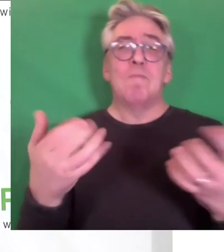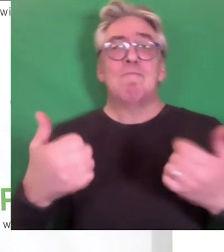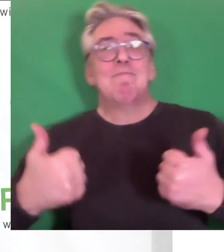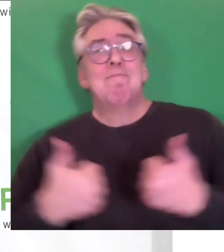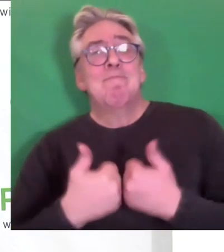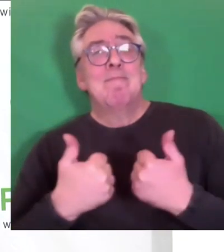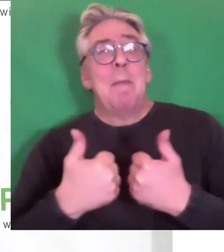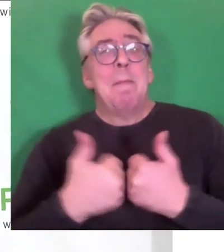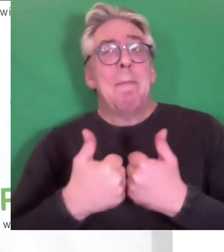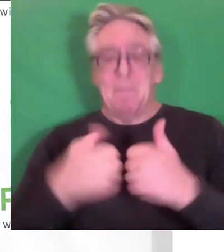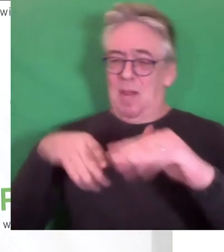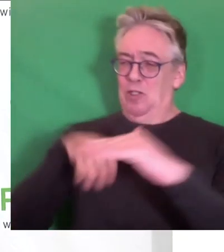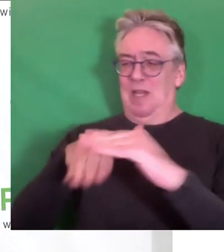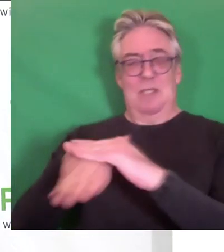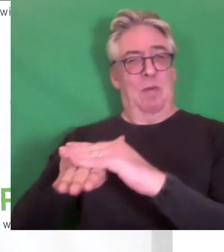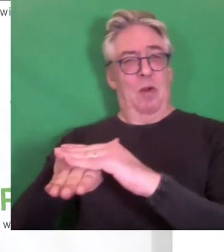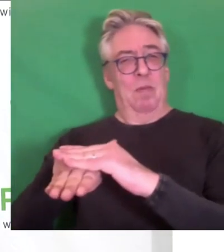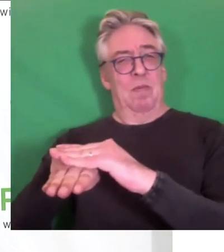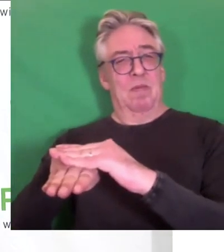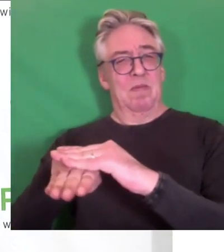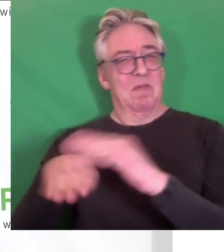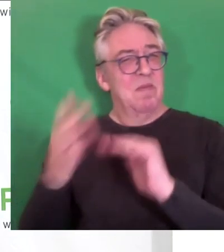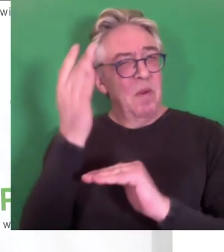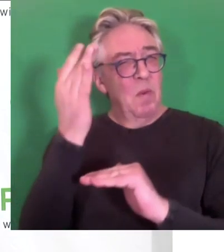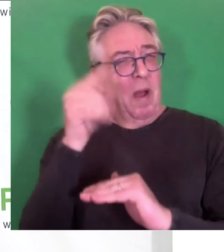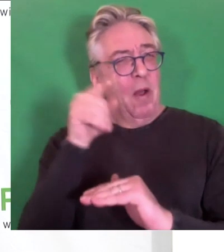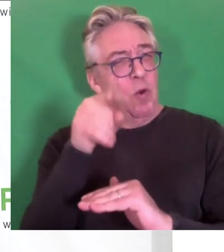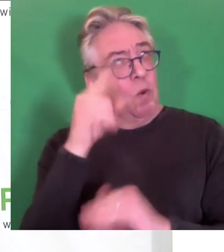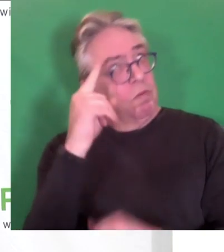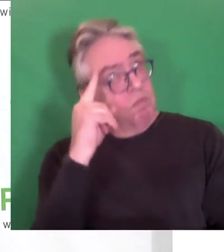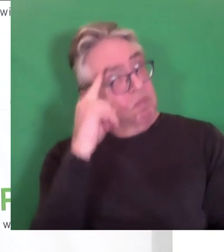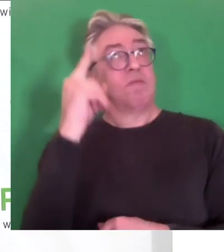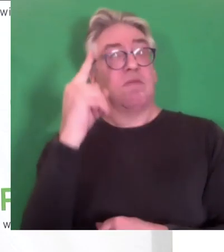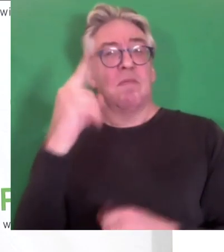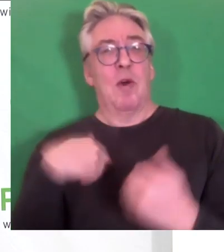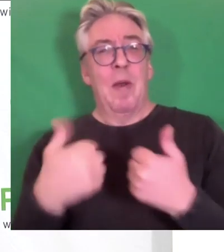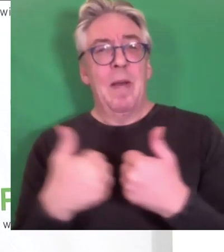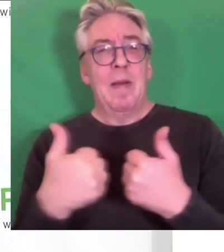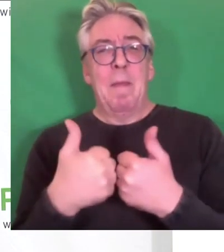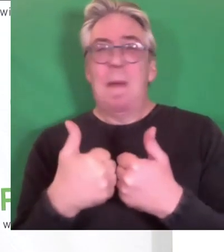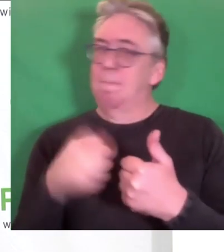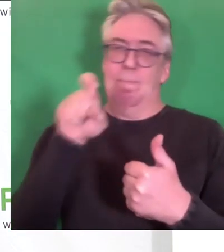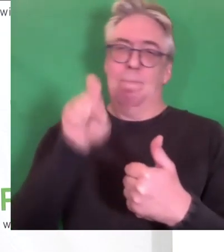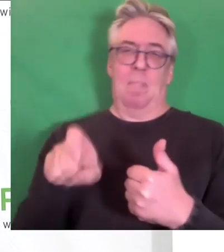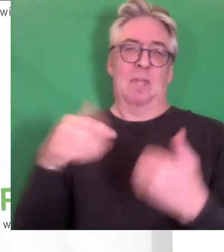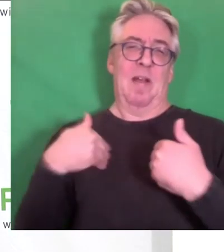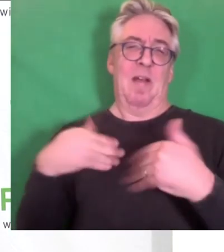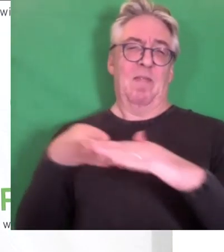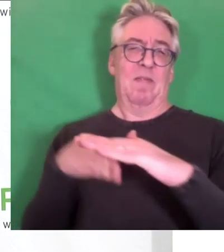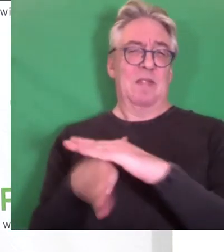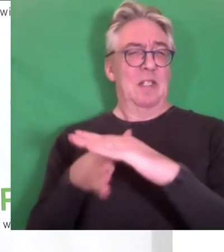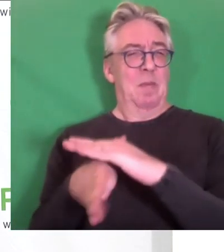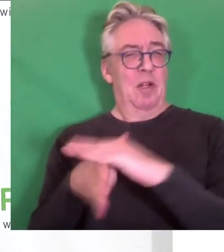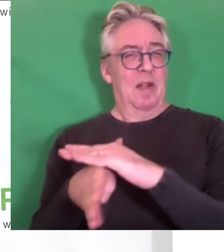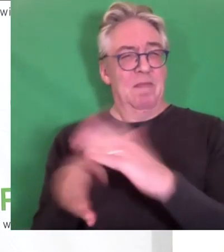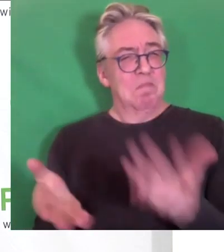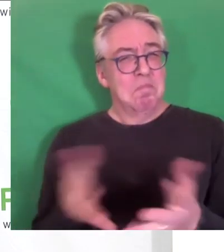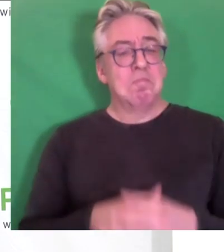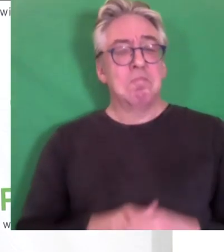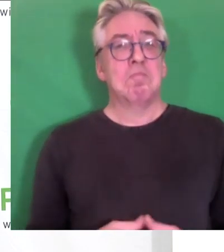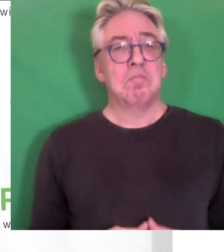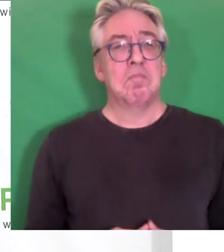How was your span point in terms of accessible gaming? What was the moment where you decided, or what was the event where you